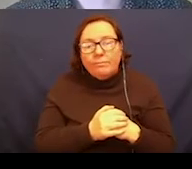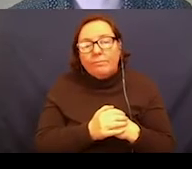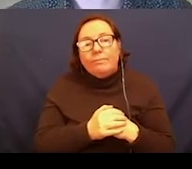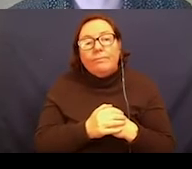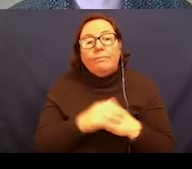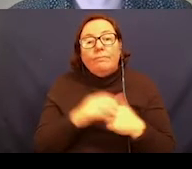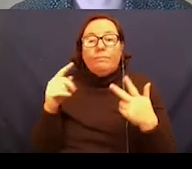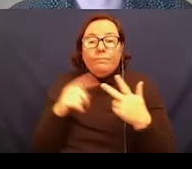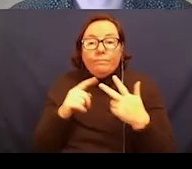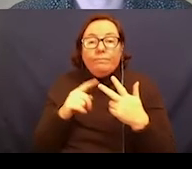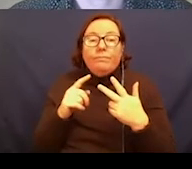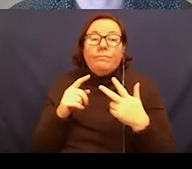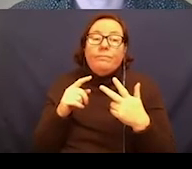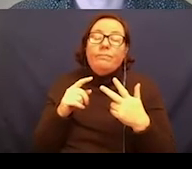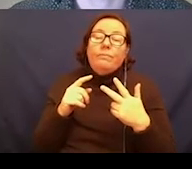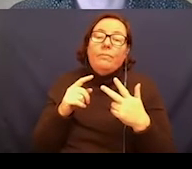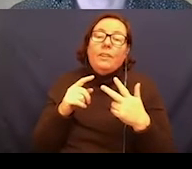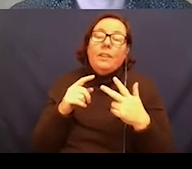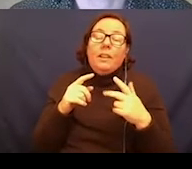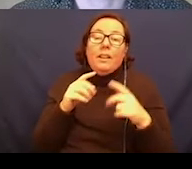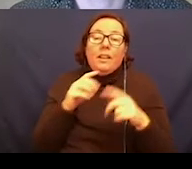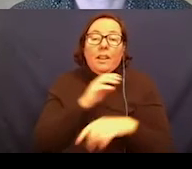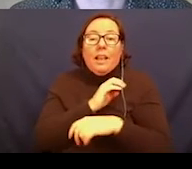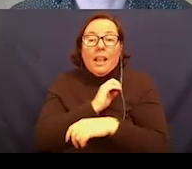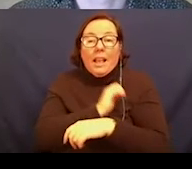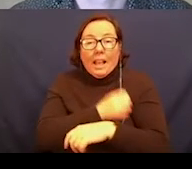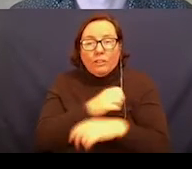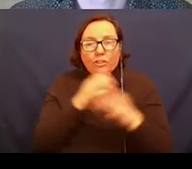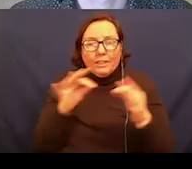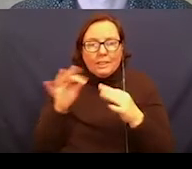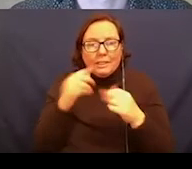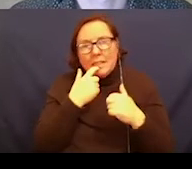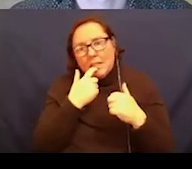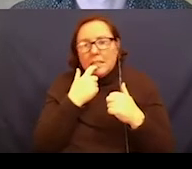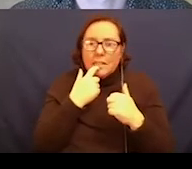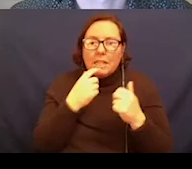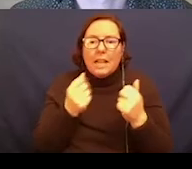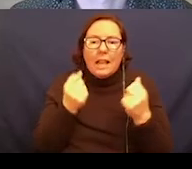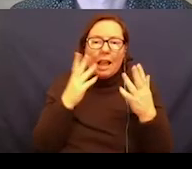CCE brings energy decisions to the local municipal level,